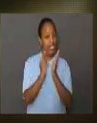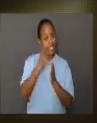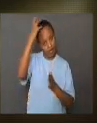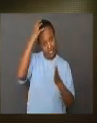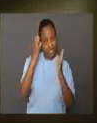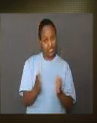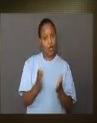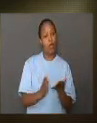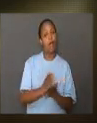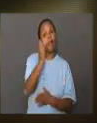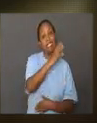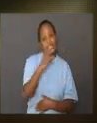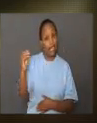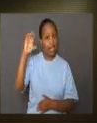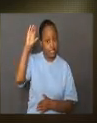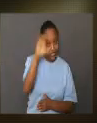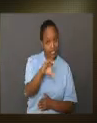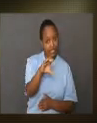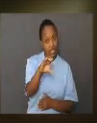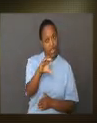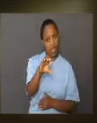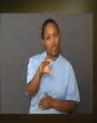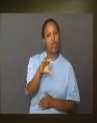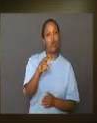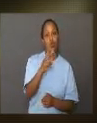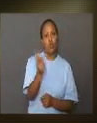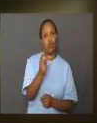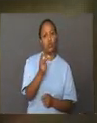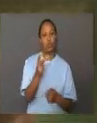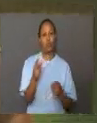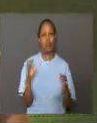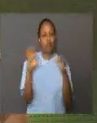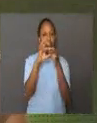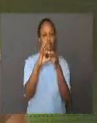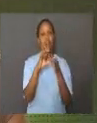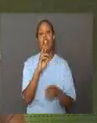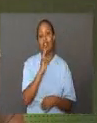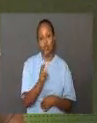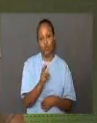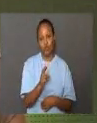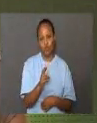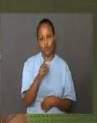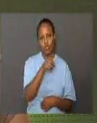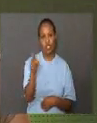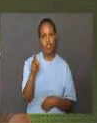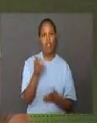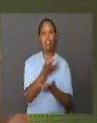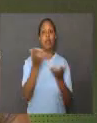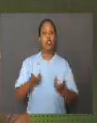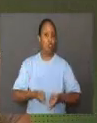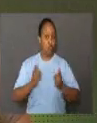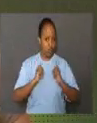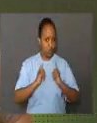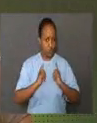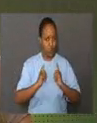Constitutional rights and obligations are interrelated. You have the right to own property and